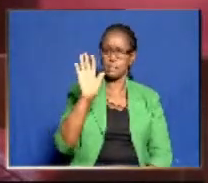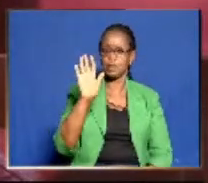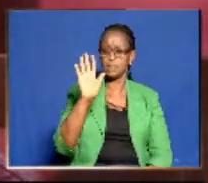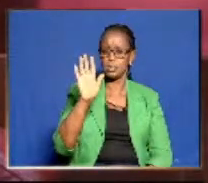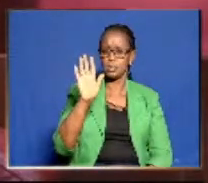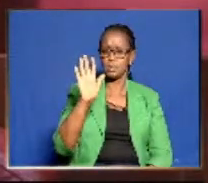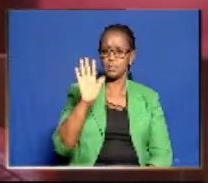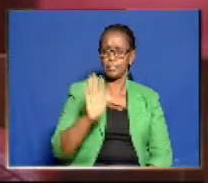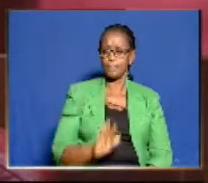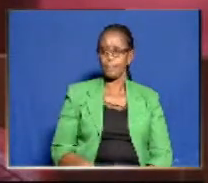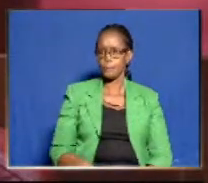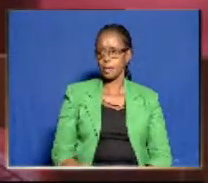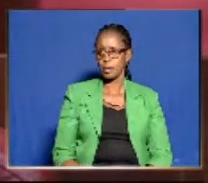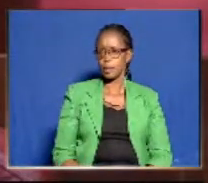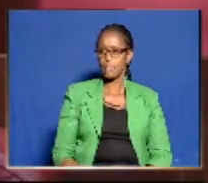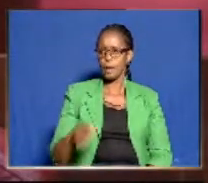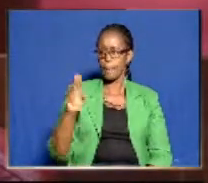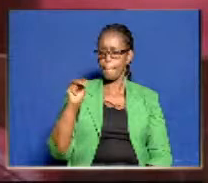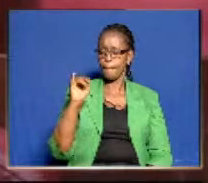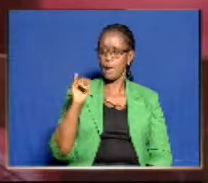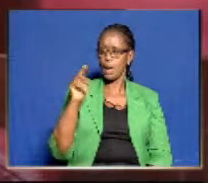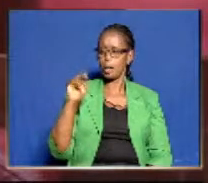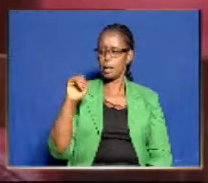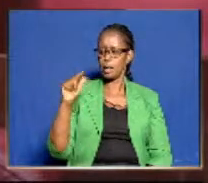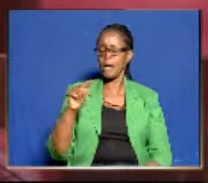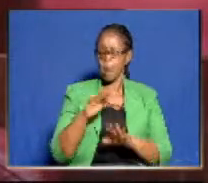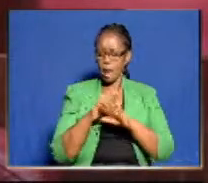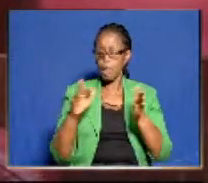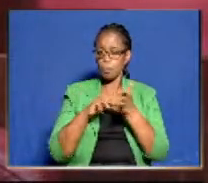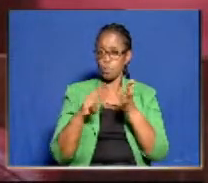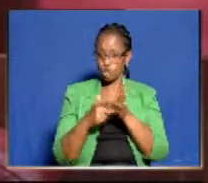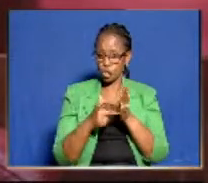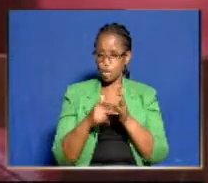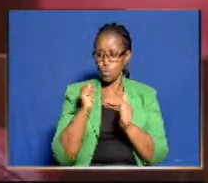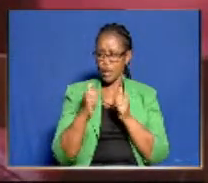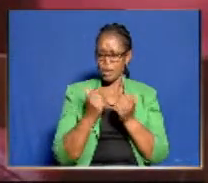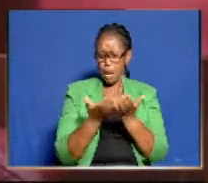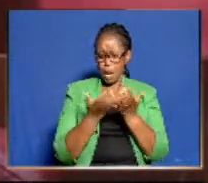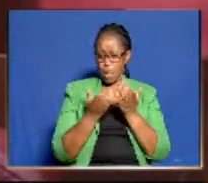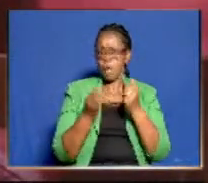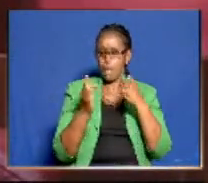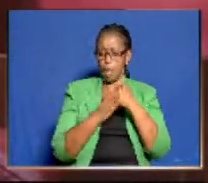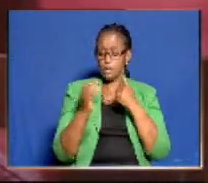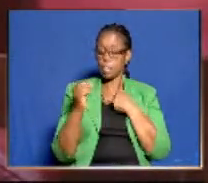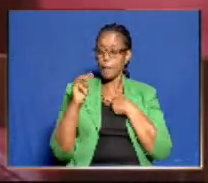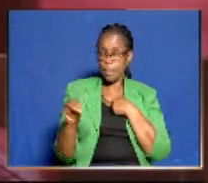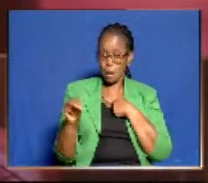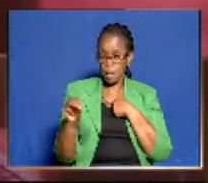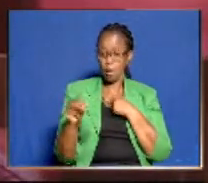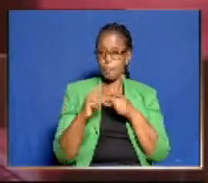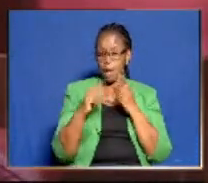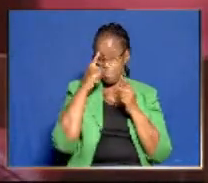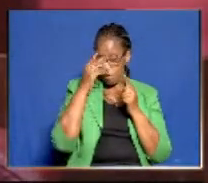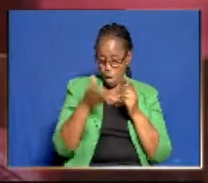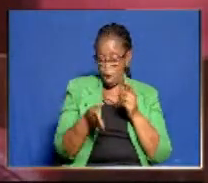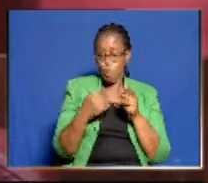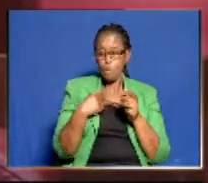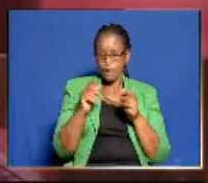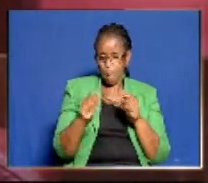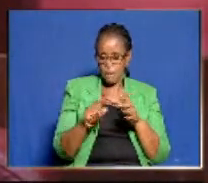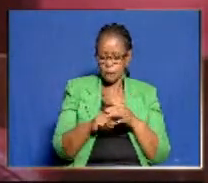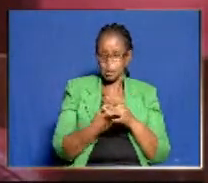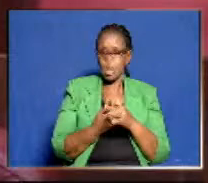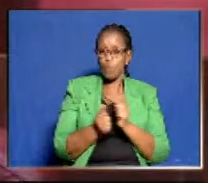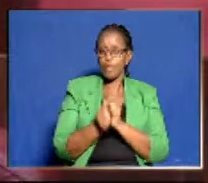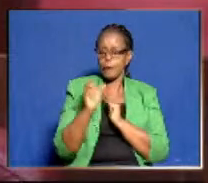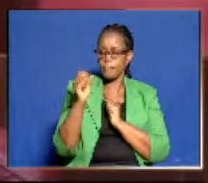the mining lab project, that requires another about 80 million to be complete. But at least for this time to start with, we have 50